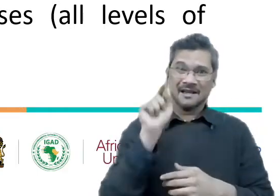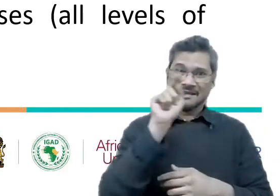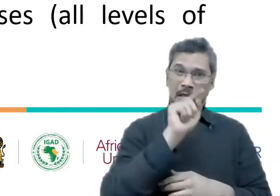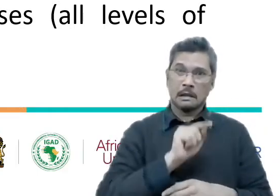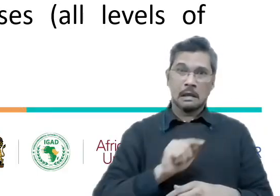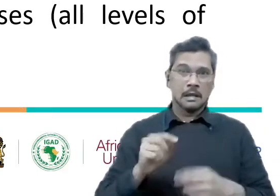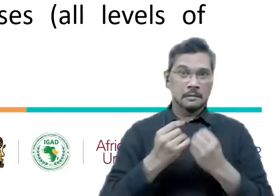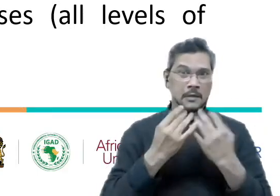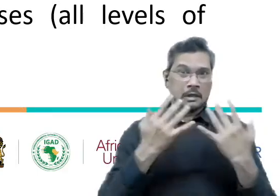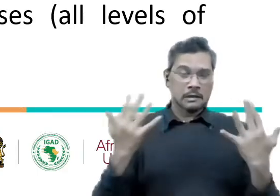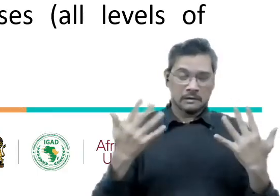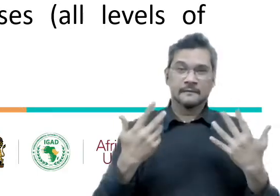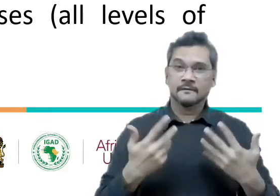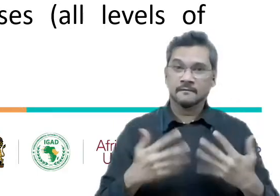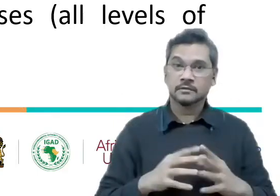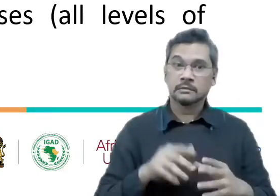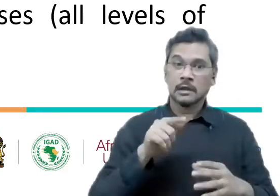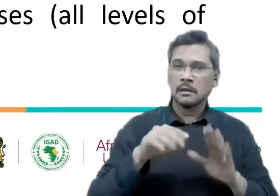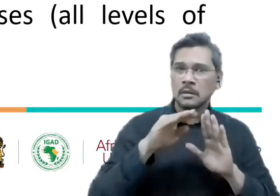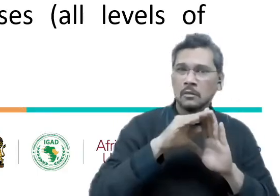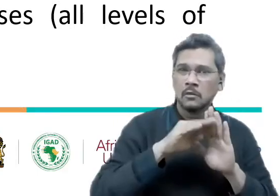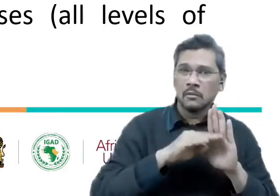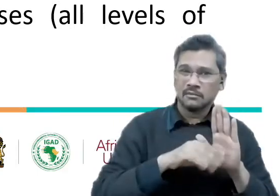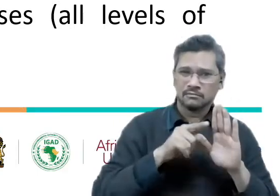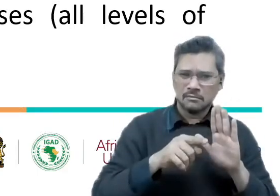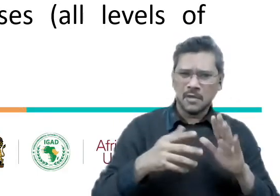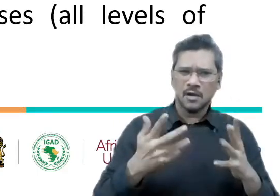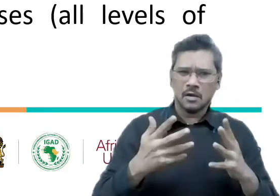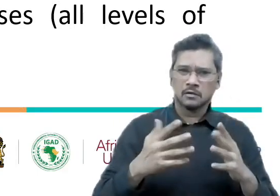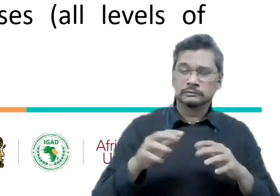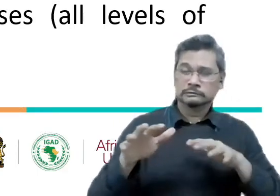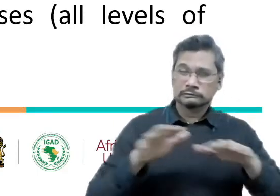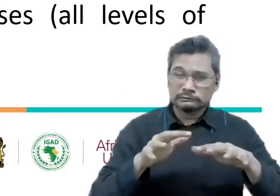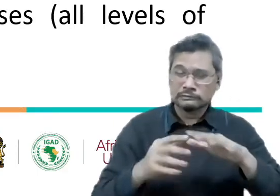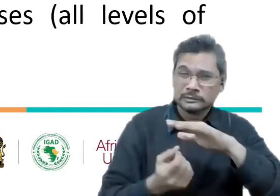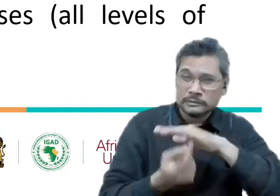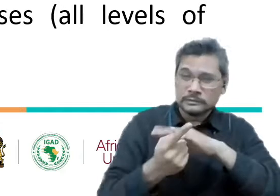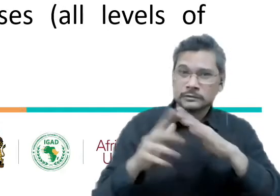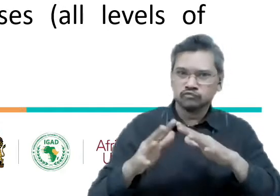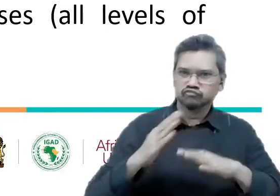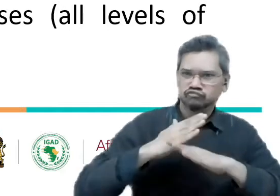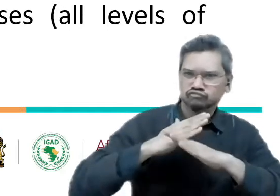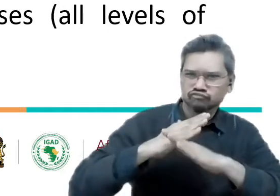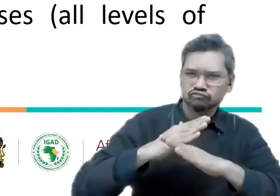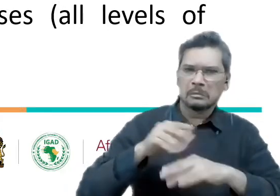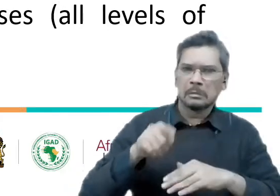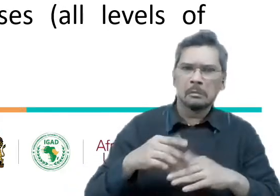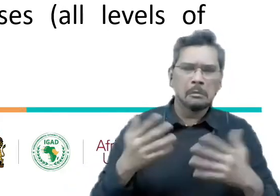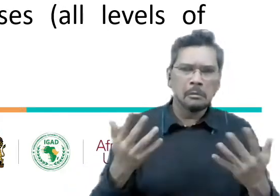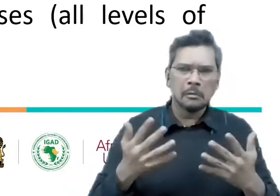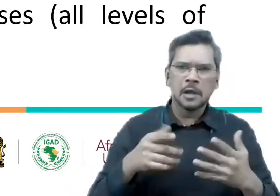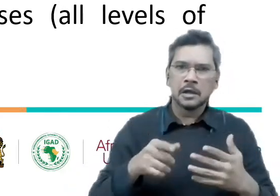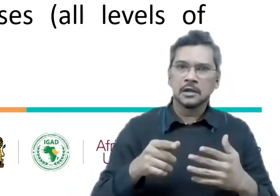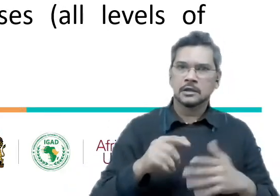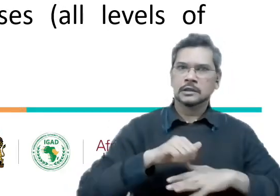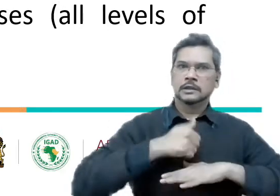program Building Disaster Resilient in Sub-Saharan Africa, was the establishment of ICA's Climate Center. This was